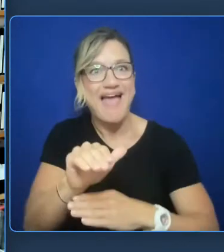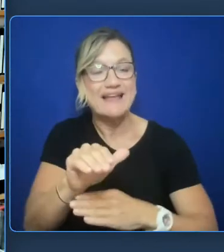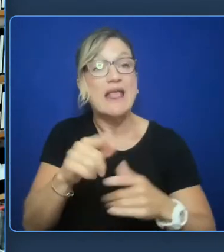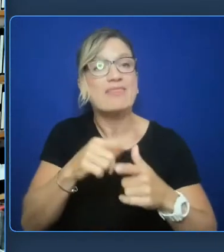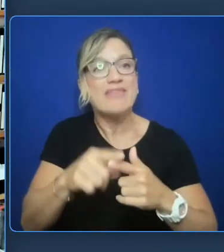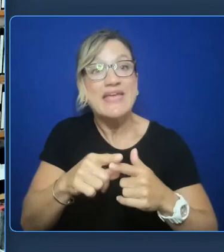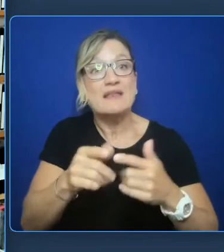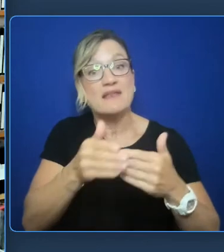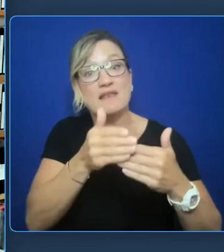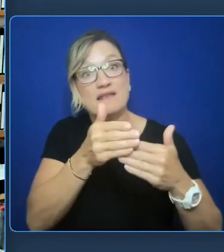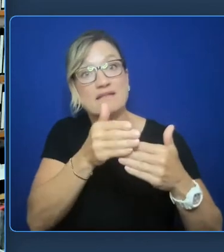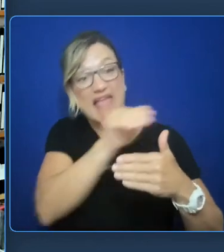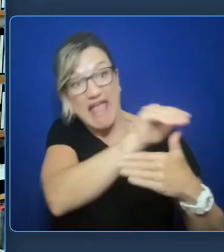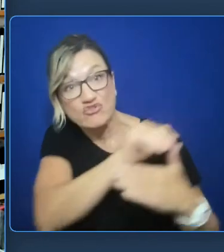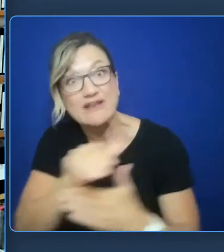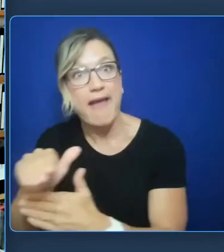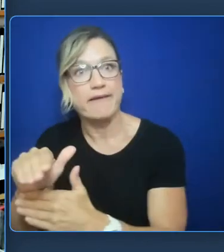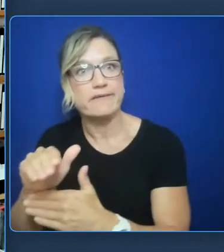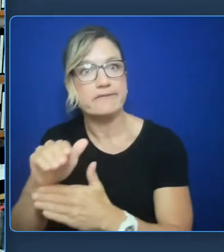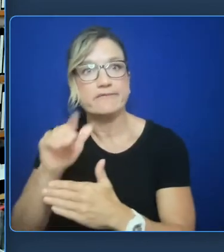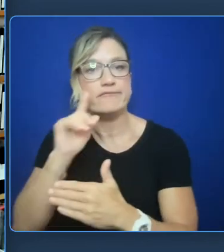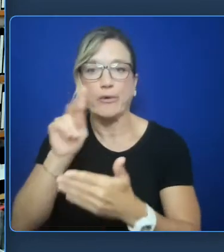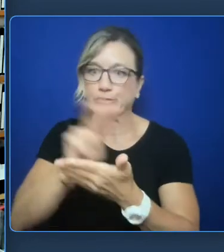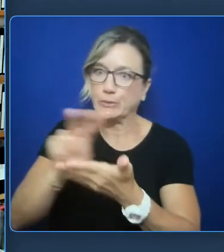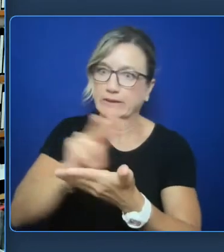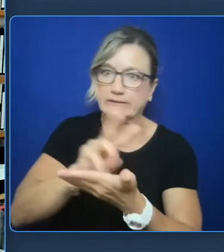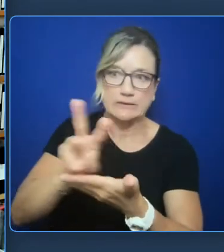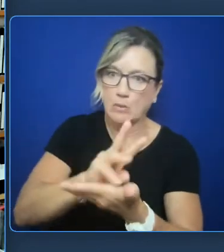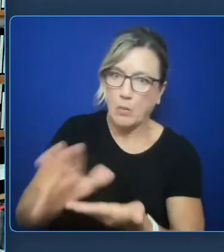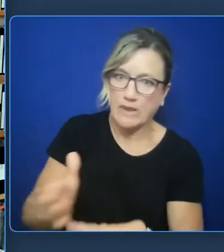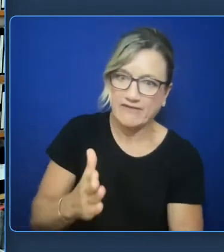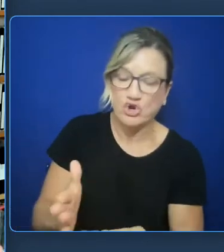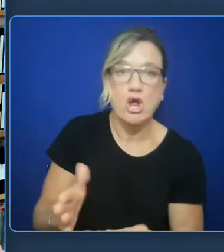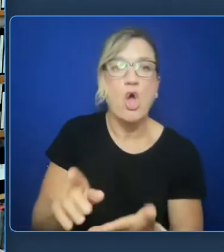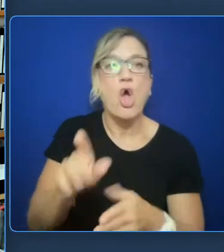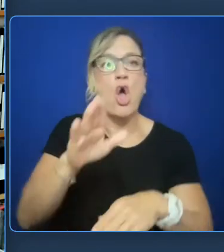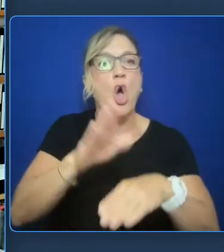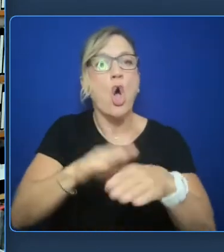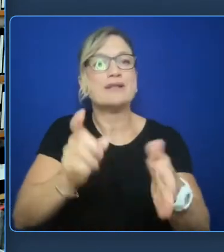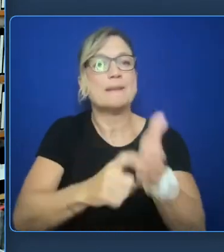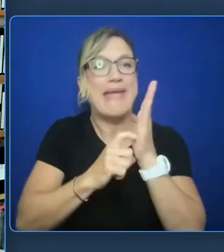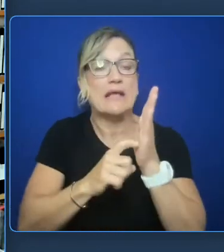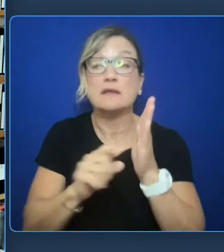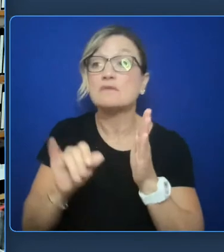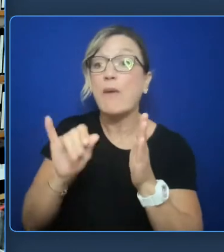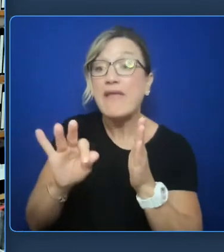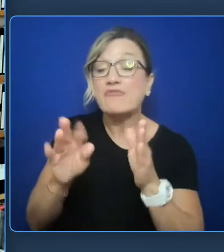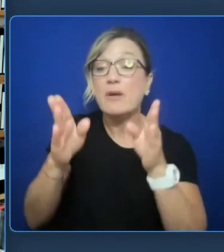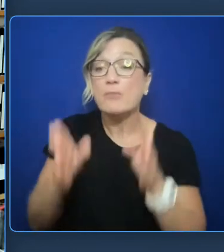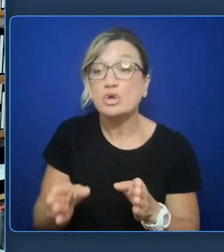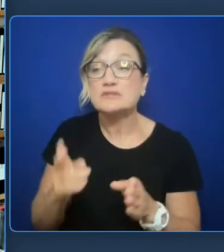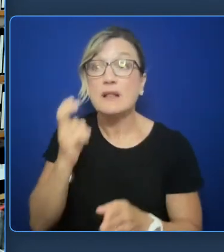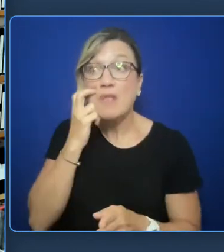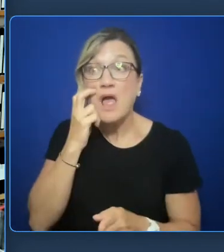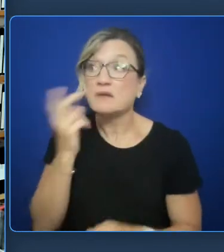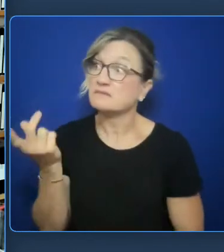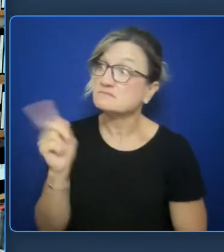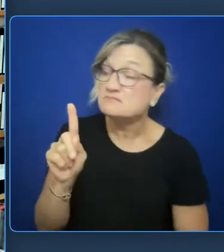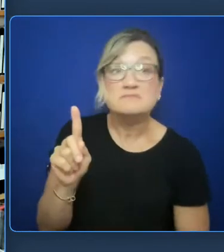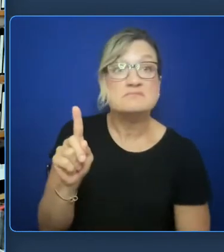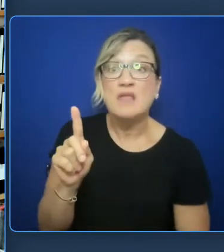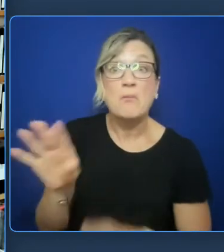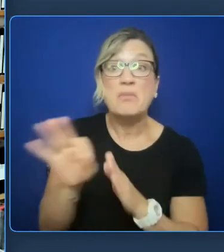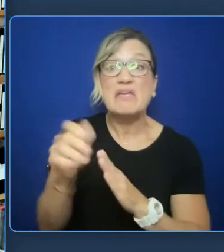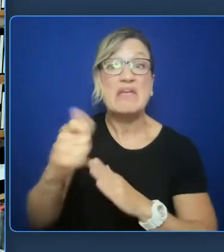night, if it's needed, if it's literally on demand, so that a person who's blind can go to any